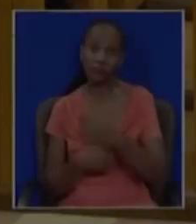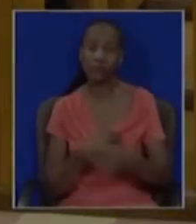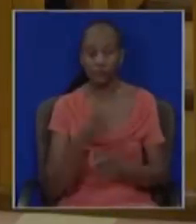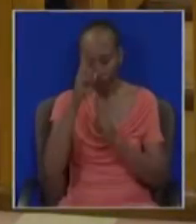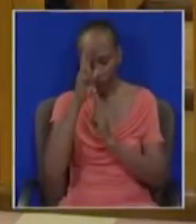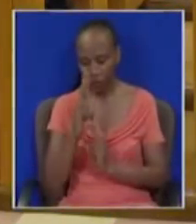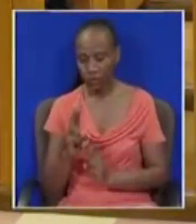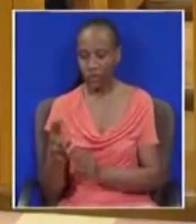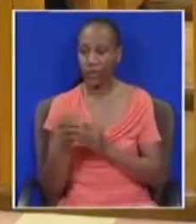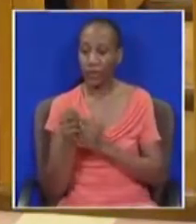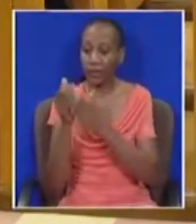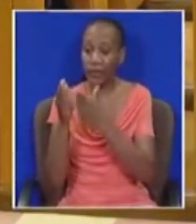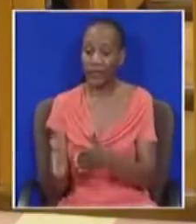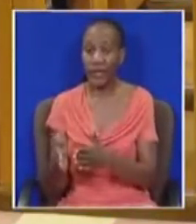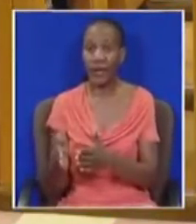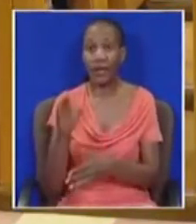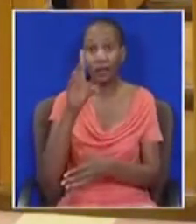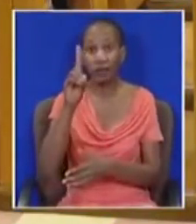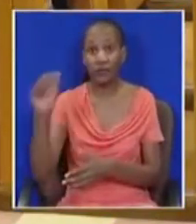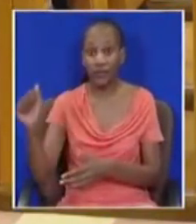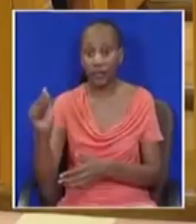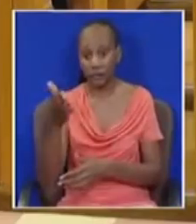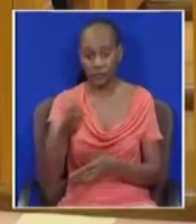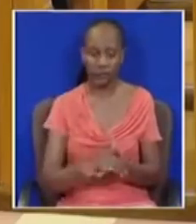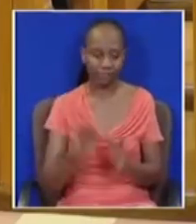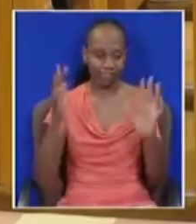The Honorable, the Leader of the Opposition.